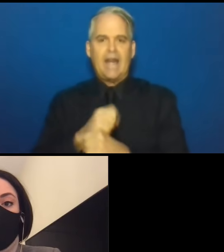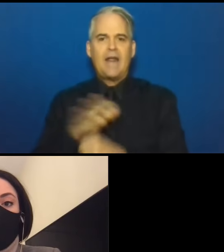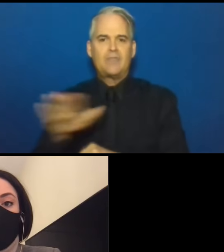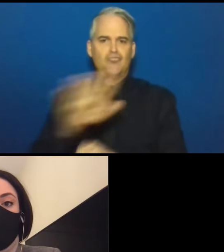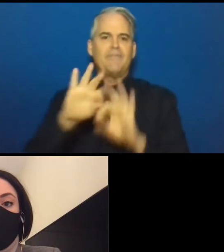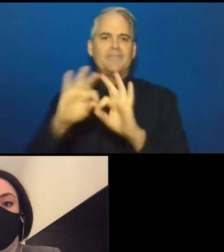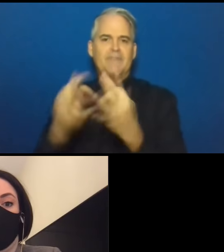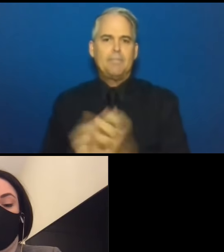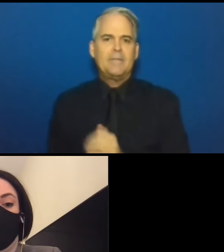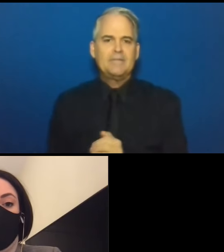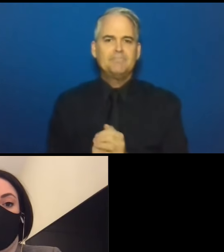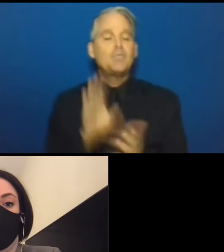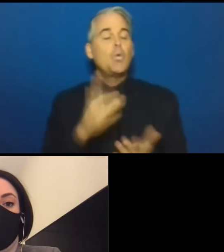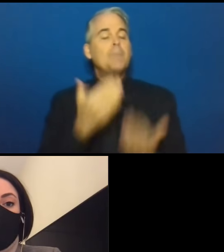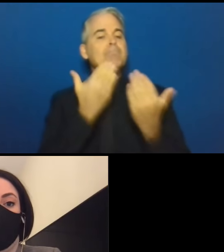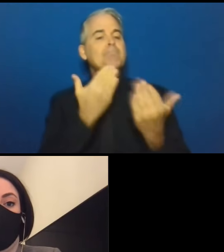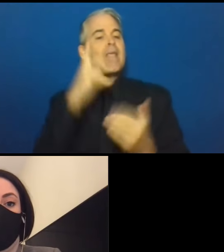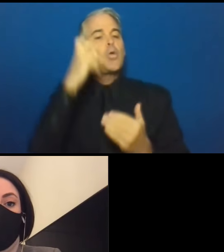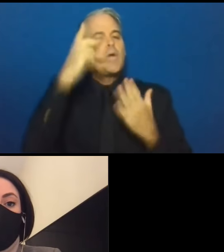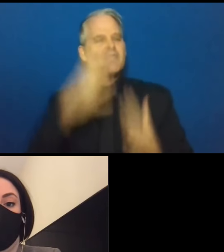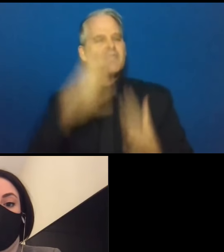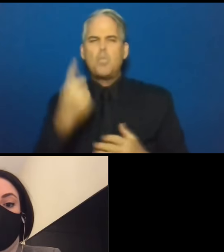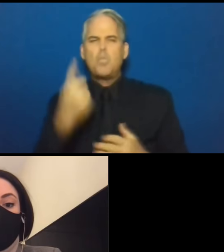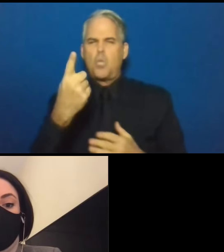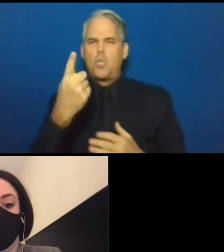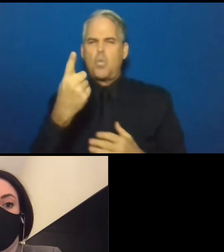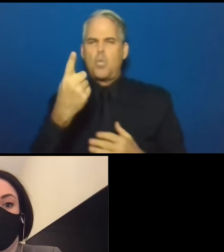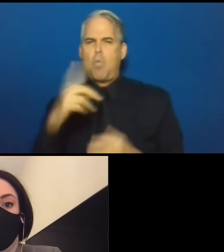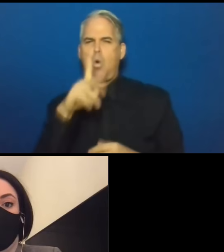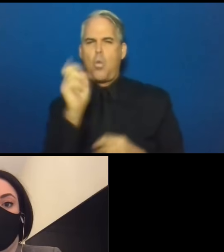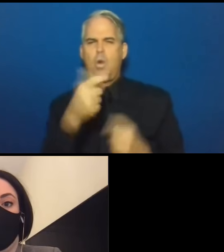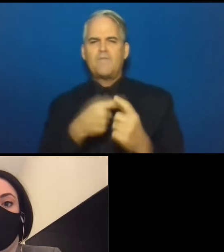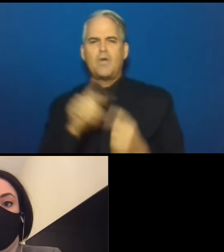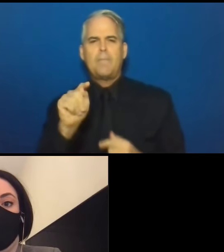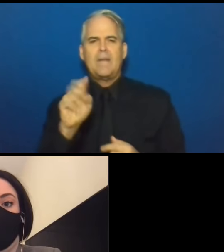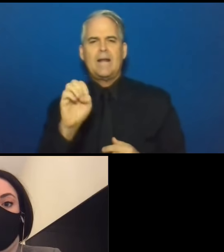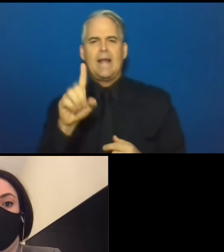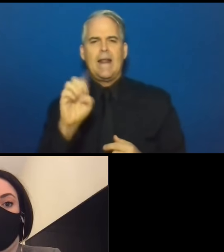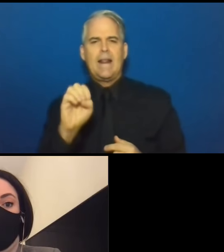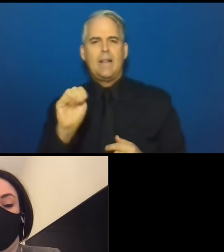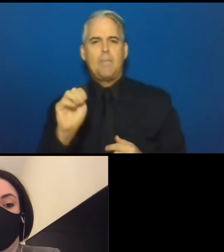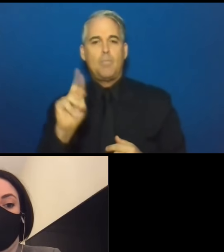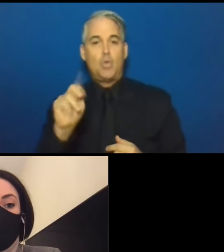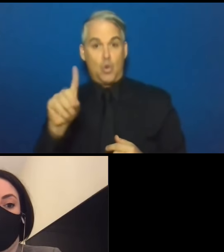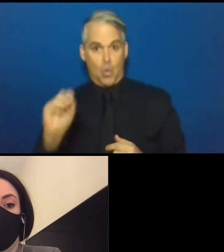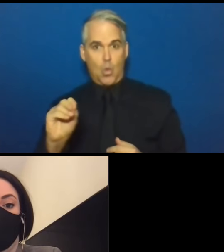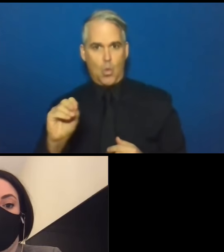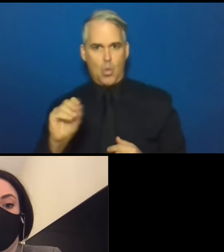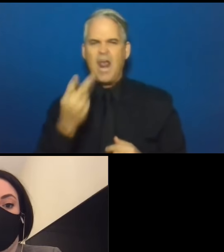Thank you, Governor. And we actually will take one last question from Telemundo, if you don't mind, and then we can wrap it up for the evening.